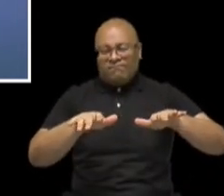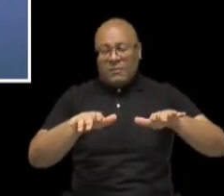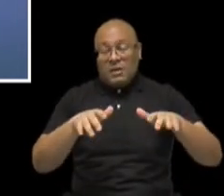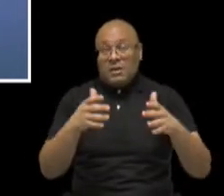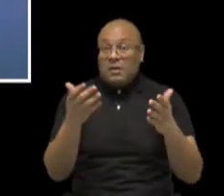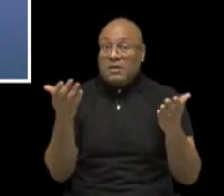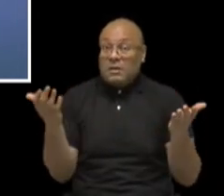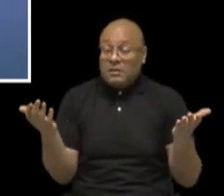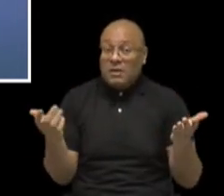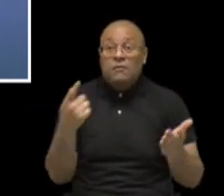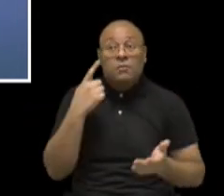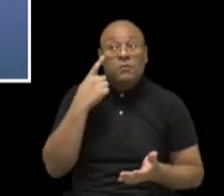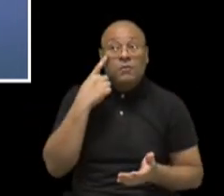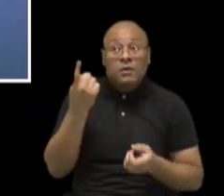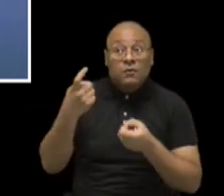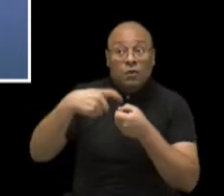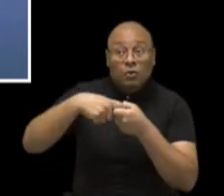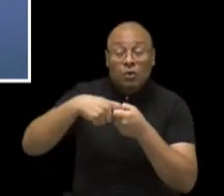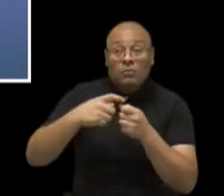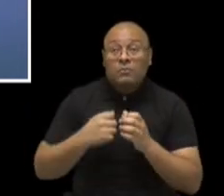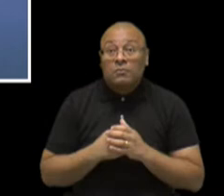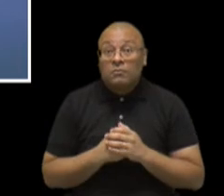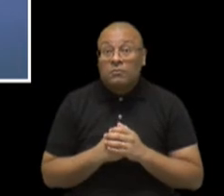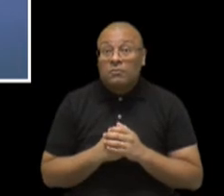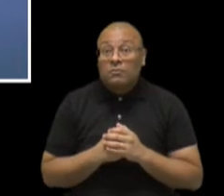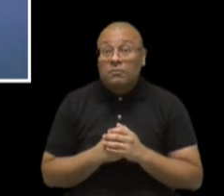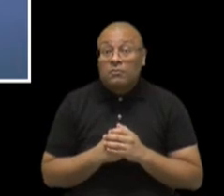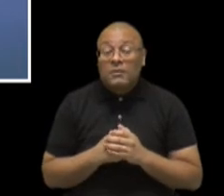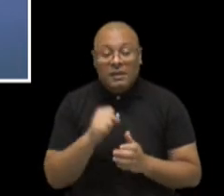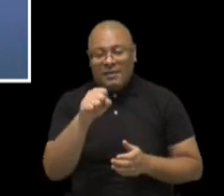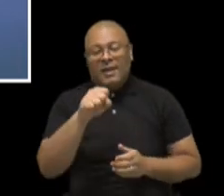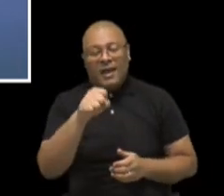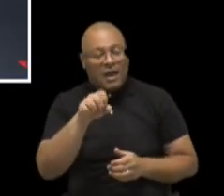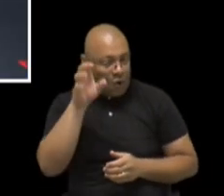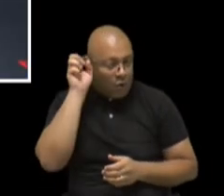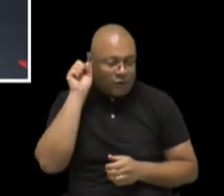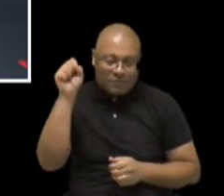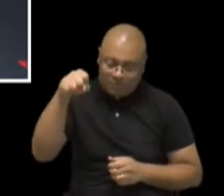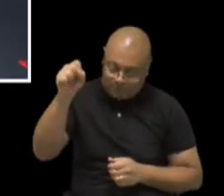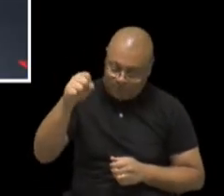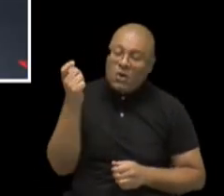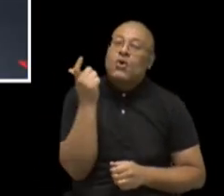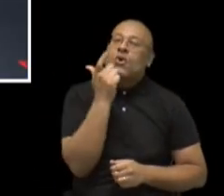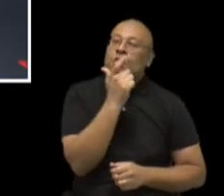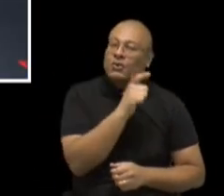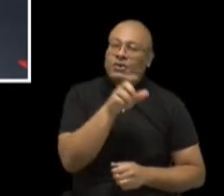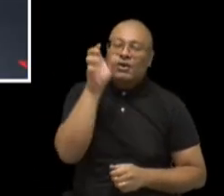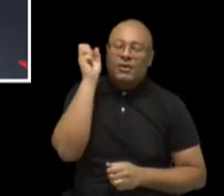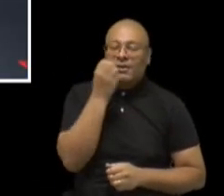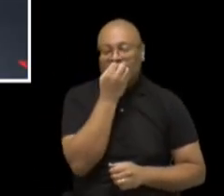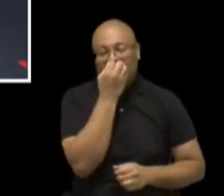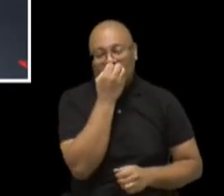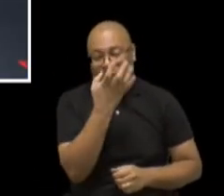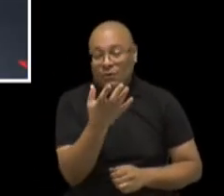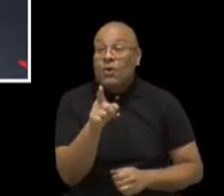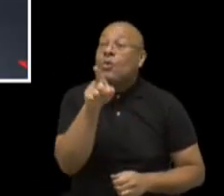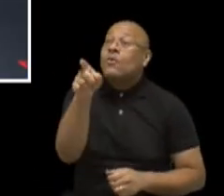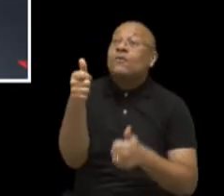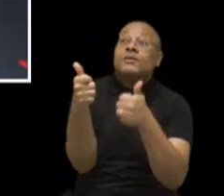Então, let's see if you're back. Yes? Can you hear me now? Yes, I can. Good. How are